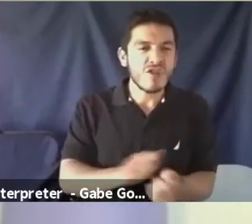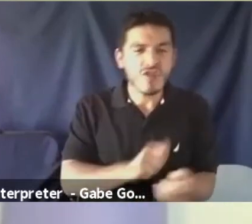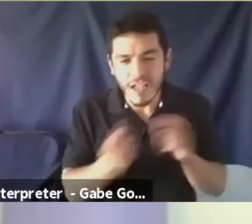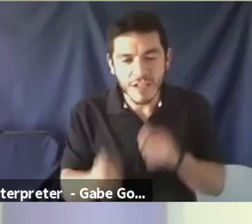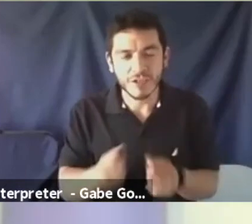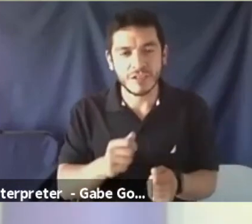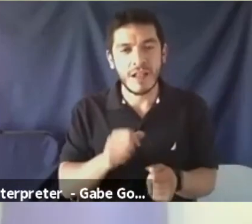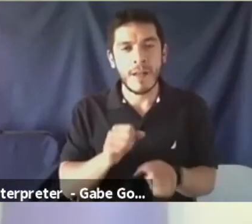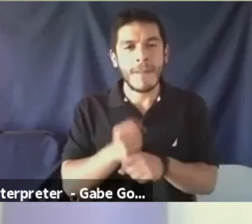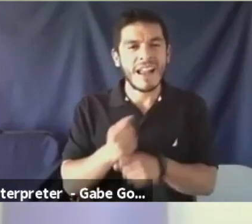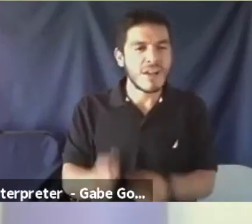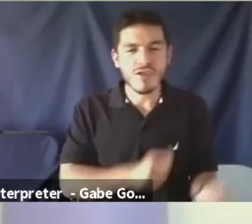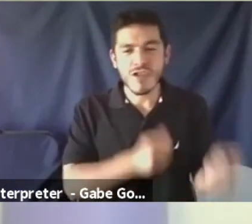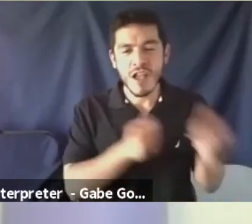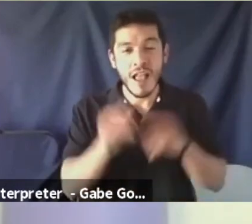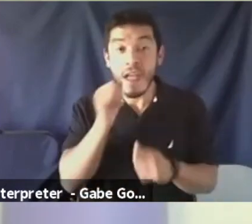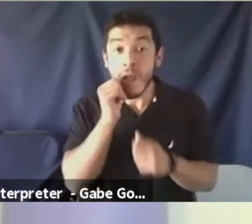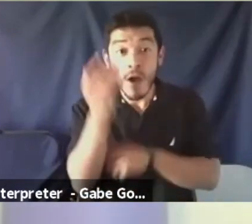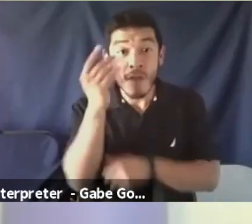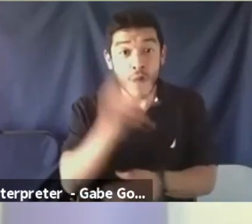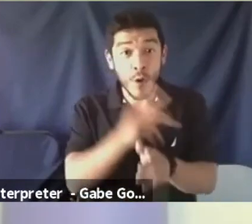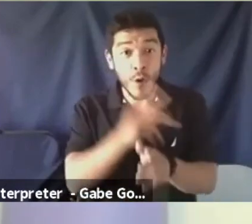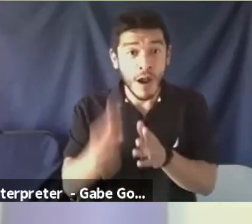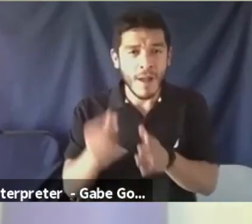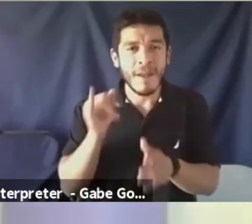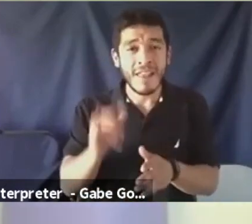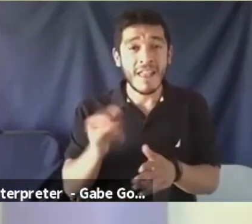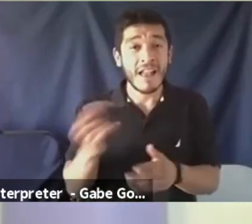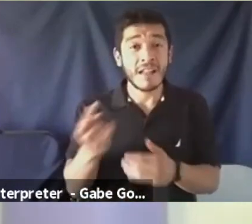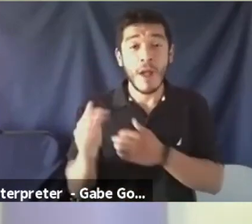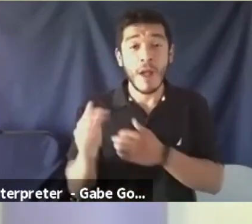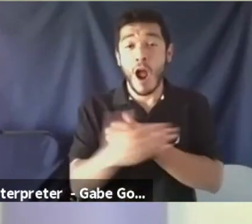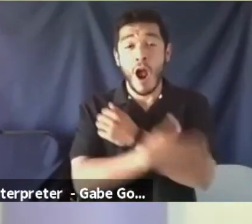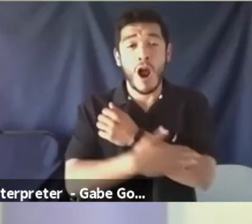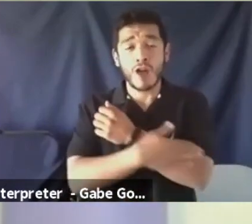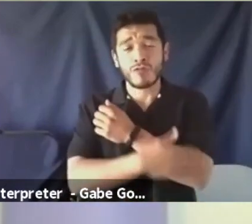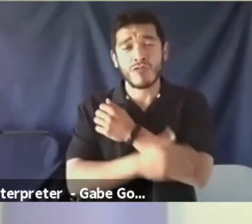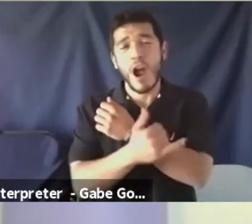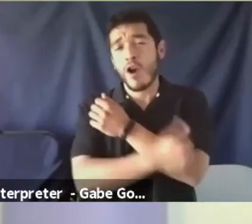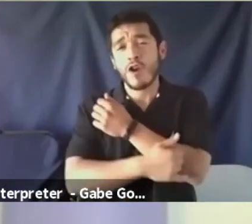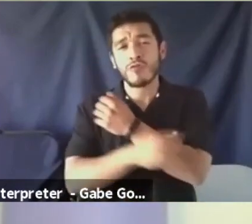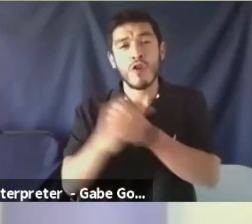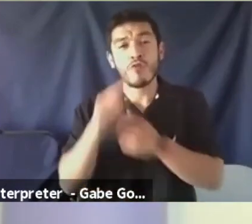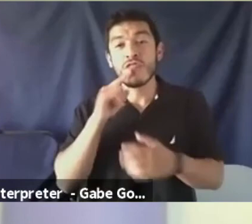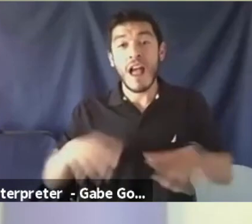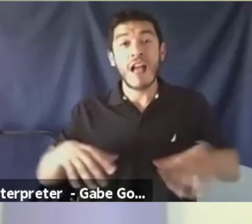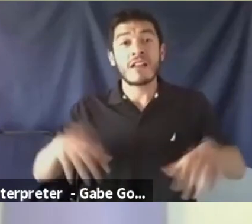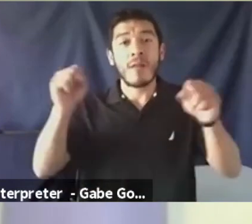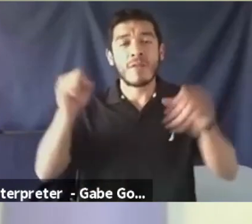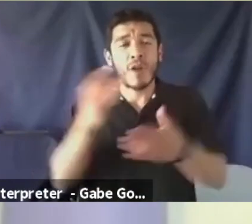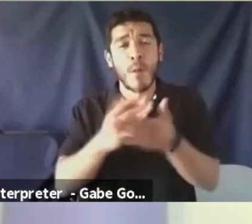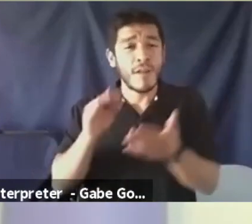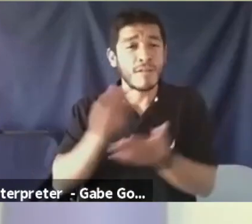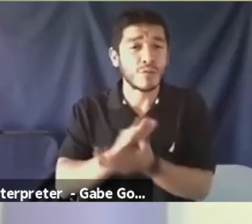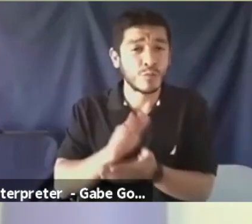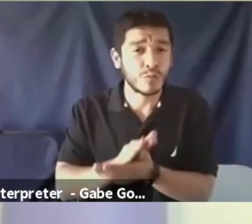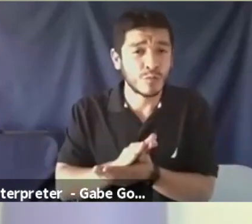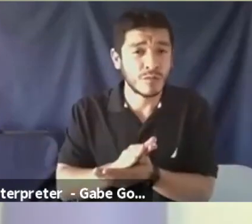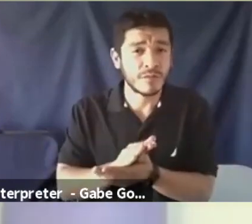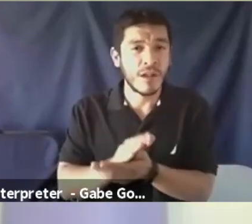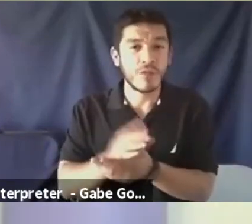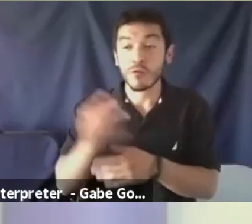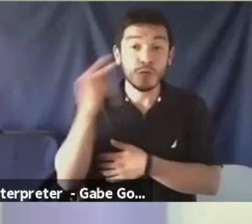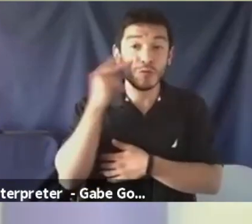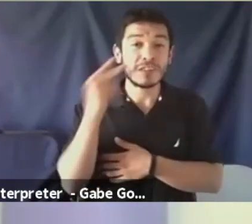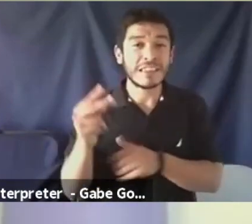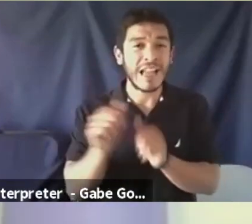And the breakfast program is a program that, this country has adopted as part of public schools, right? And so like, just to see